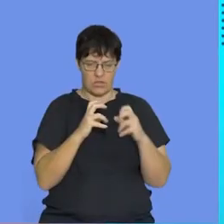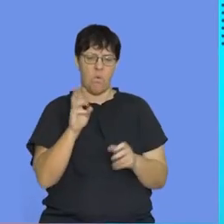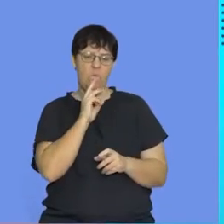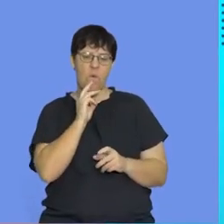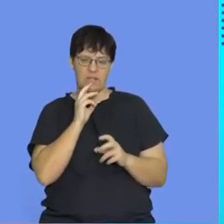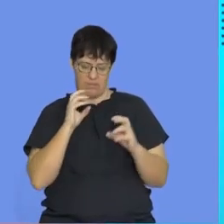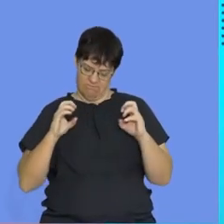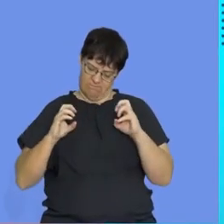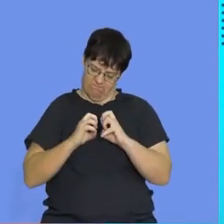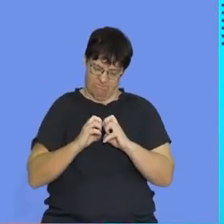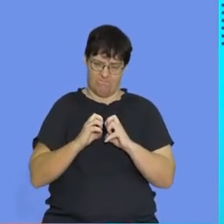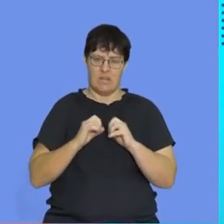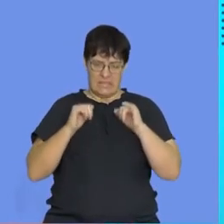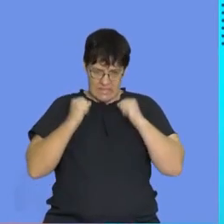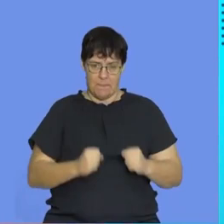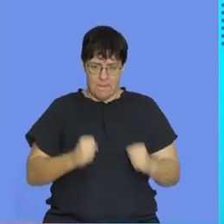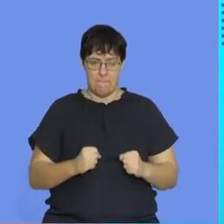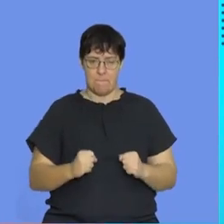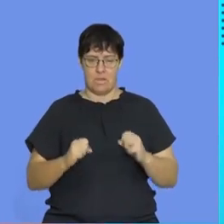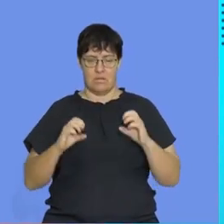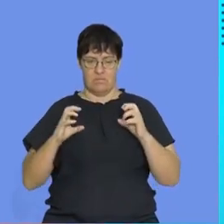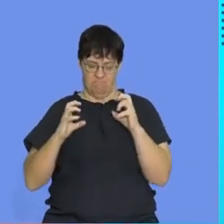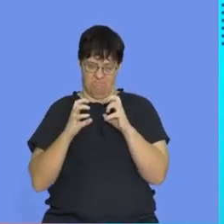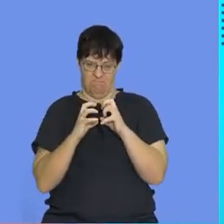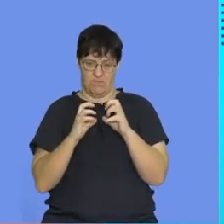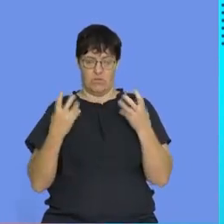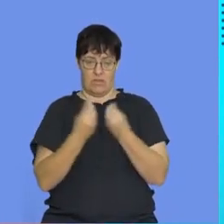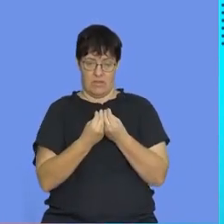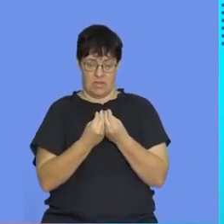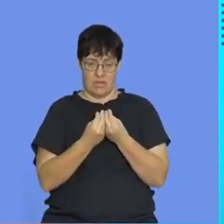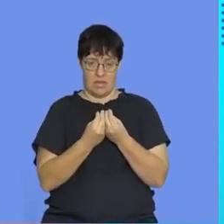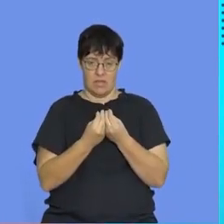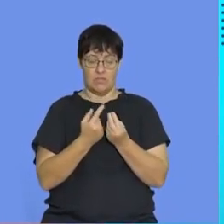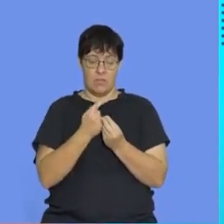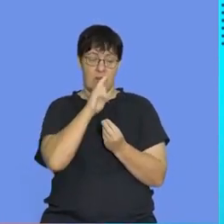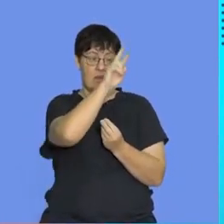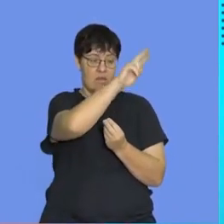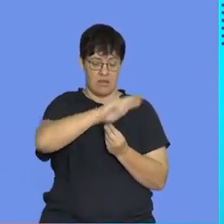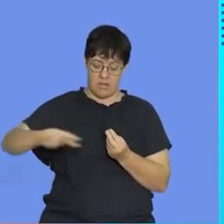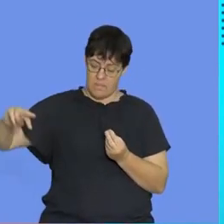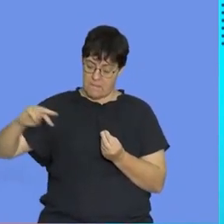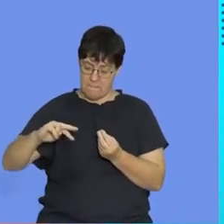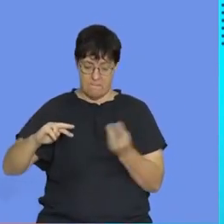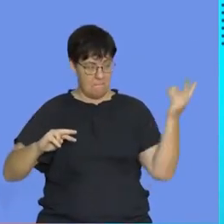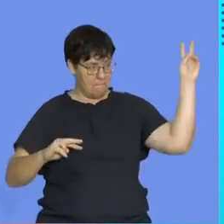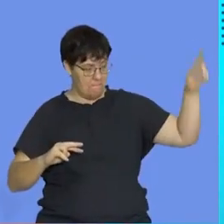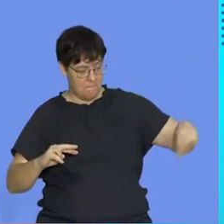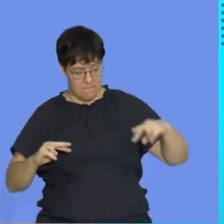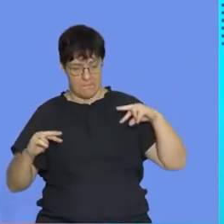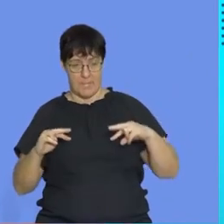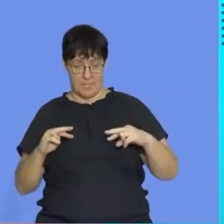rewind and go back, we also want to think about, the physical properties of different, phases of